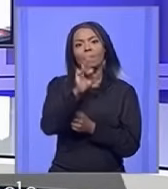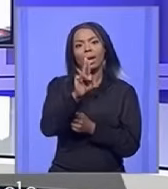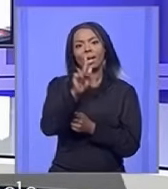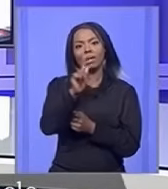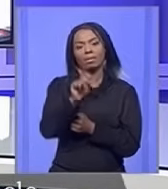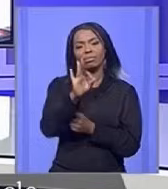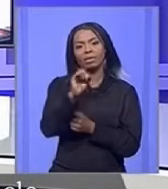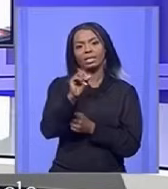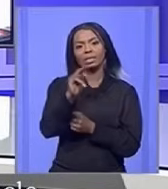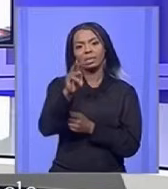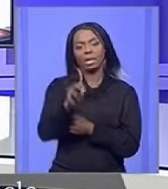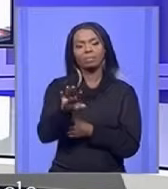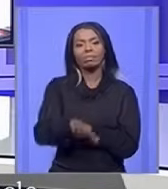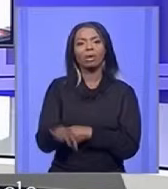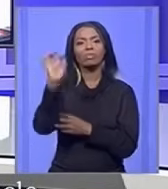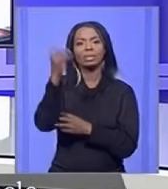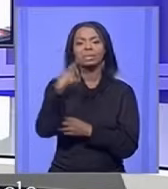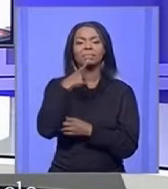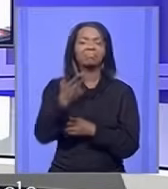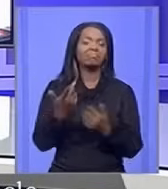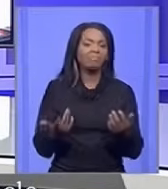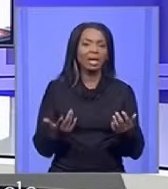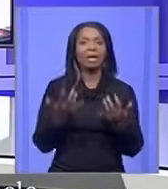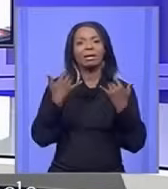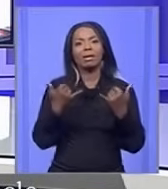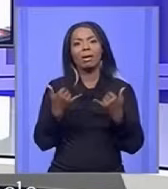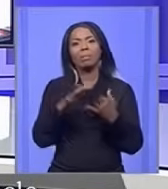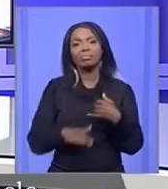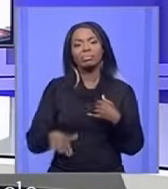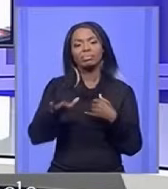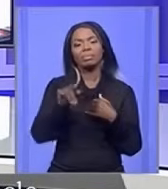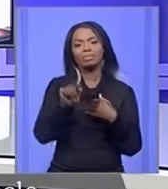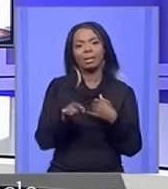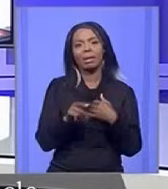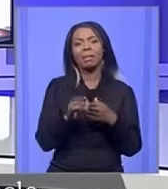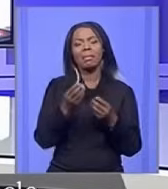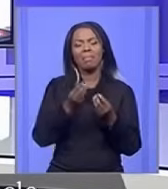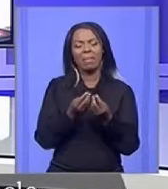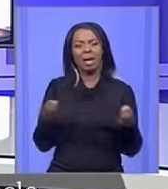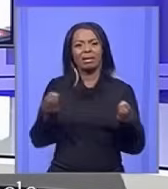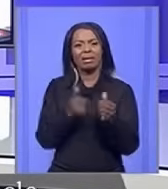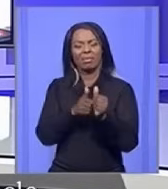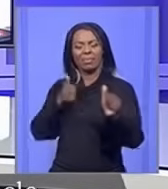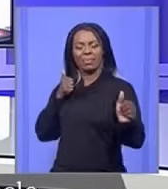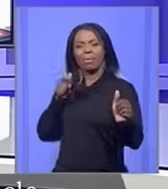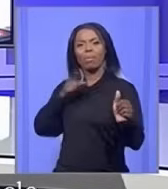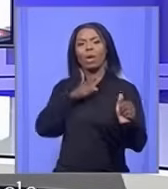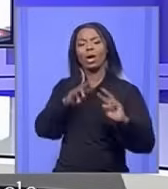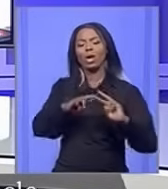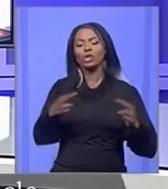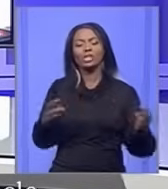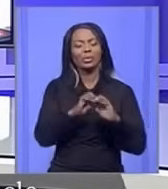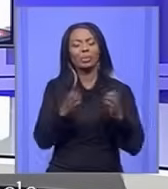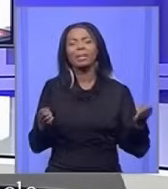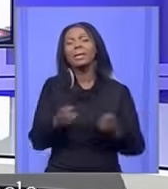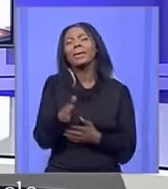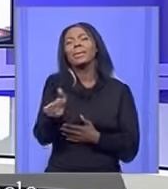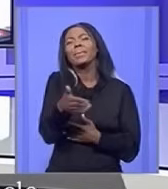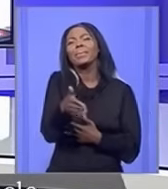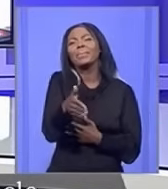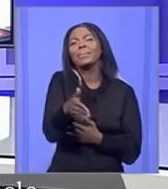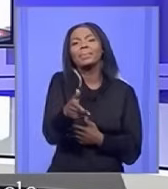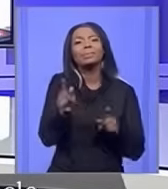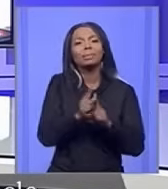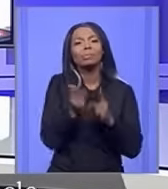re bana ba bona ba šalela morago. Ba tshwenywa ke gore barutwana ga bana didirišwa tša go ithuta le sekolo